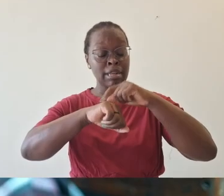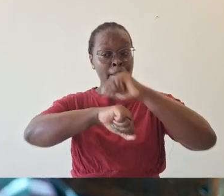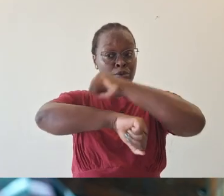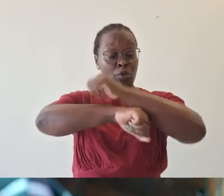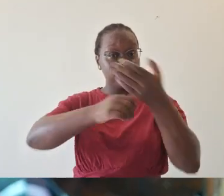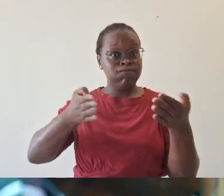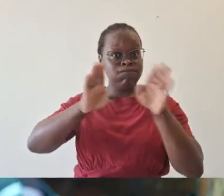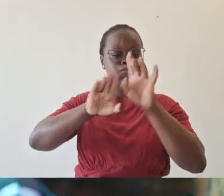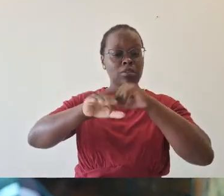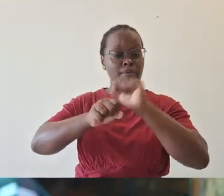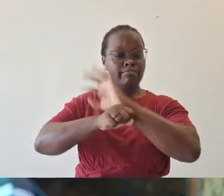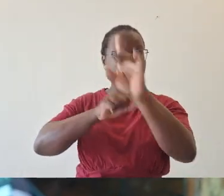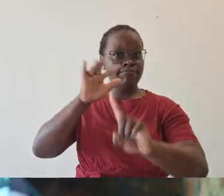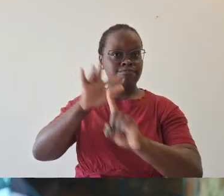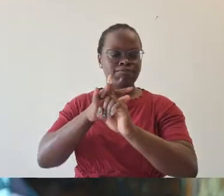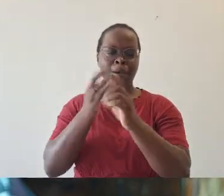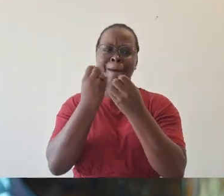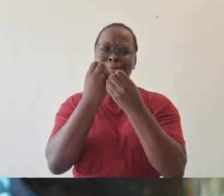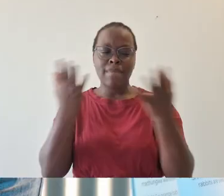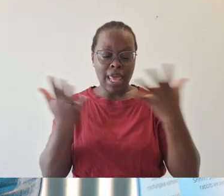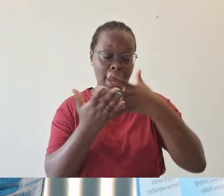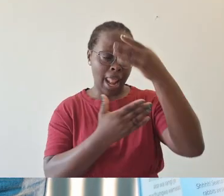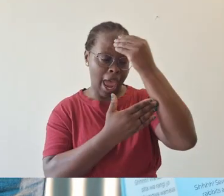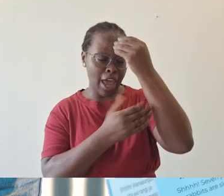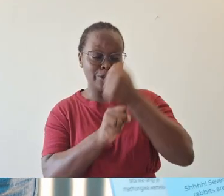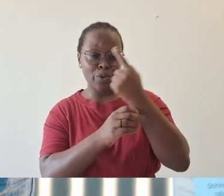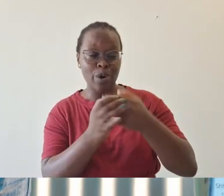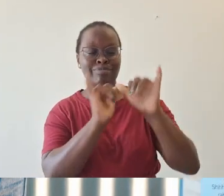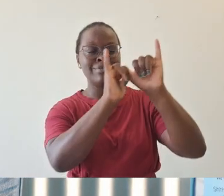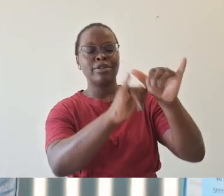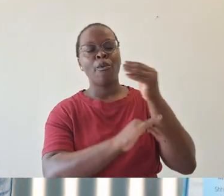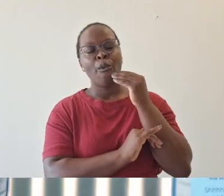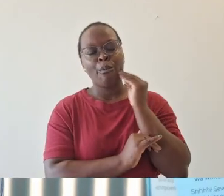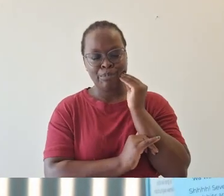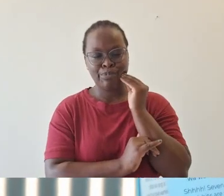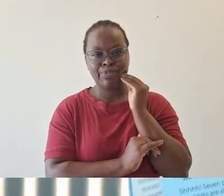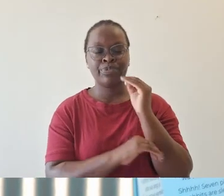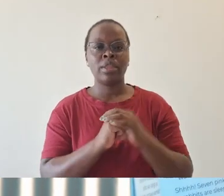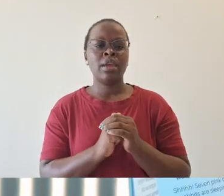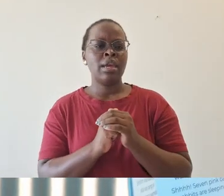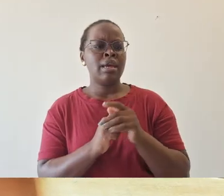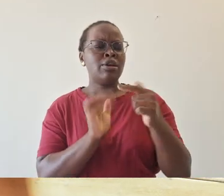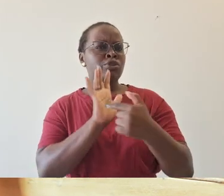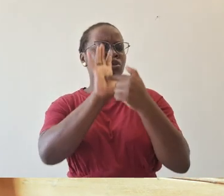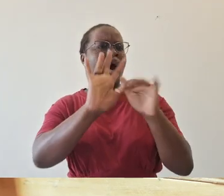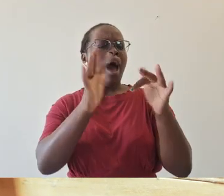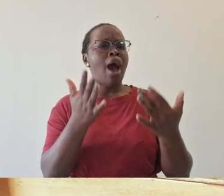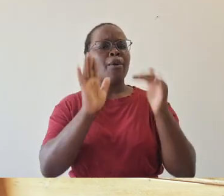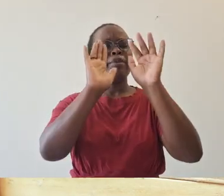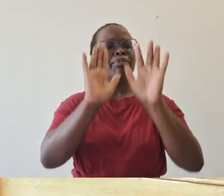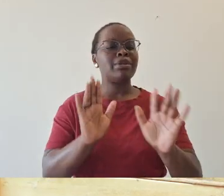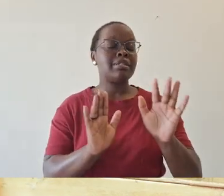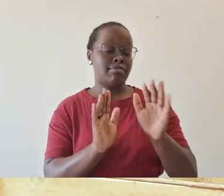when schools closed during the COVID-19 pandemic, millions of Kenyan learners were forced out of classrooms and back home, exposing just